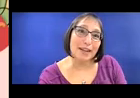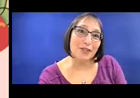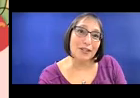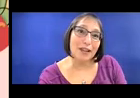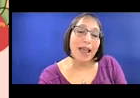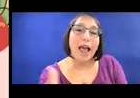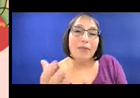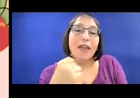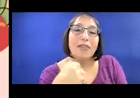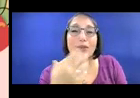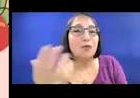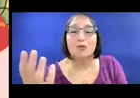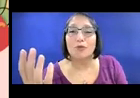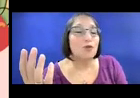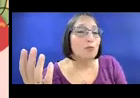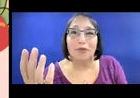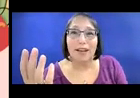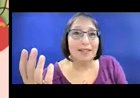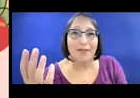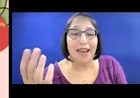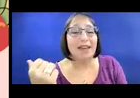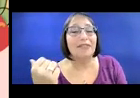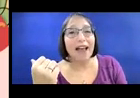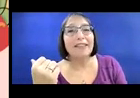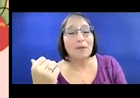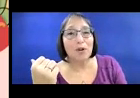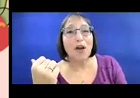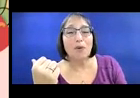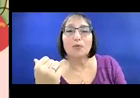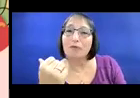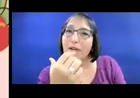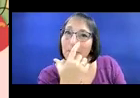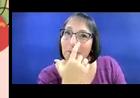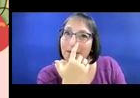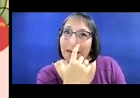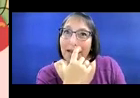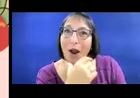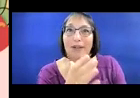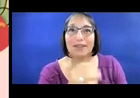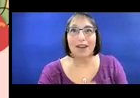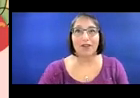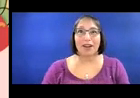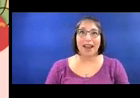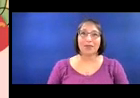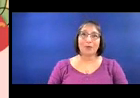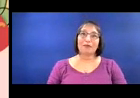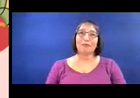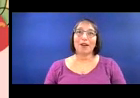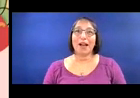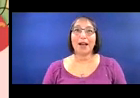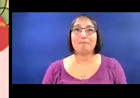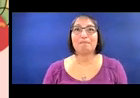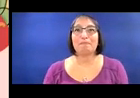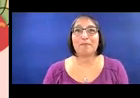limitations, that I thought my students were super tech-savvy. And, in fact, they were not, which was a very interesting realization and sort of,